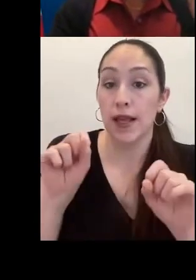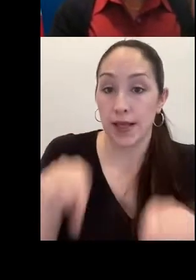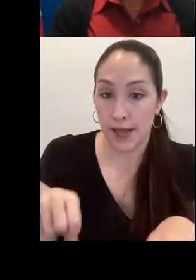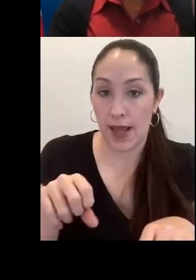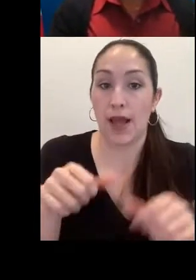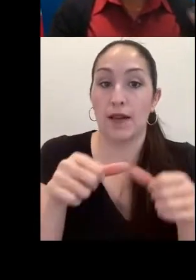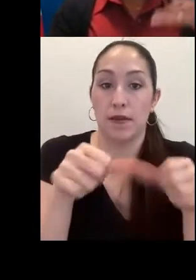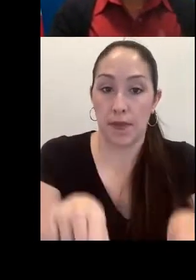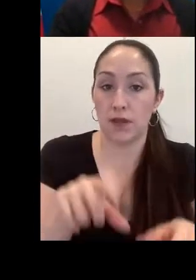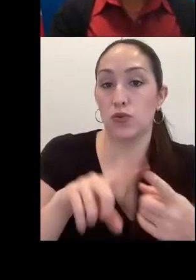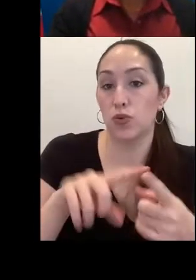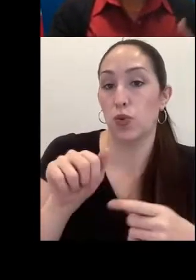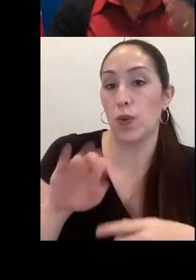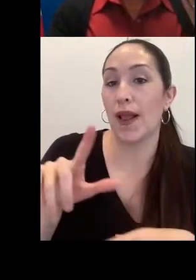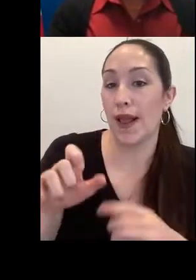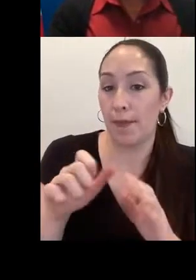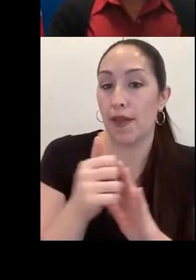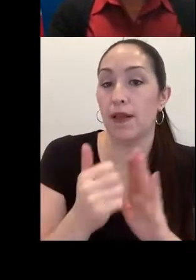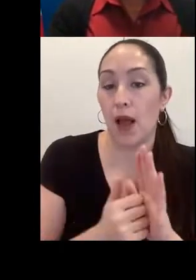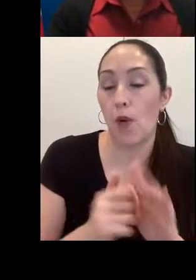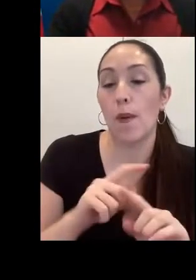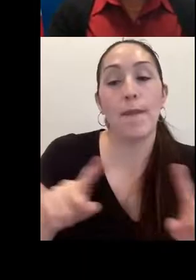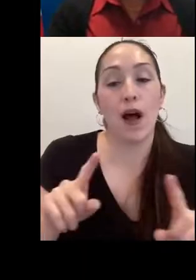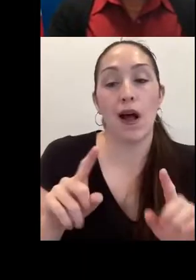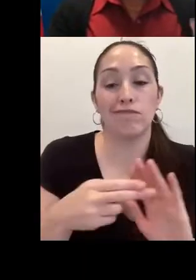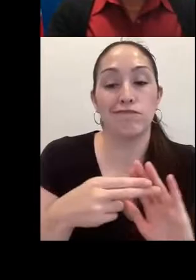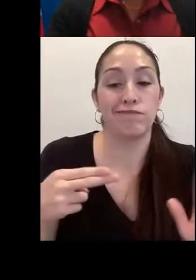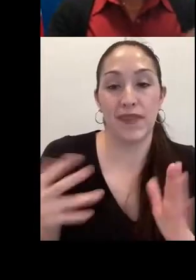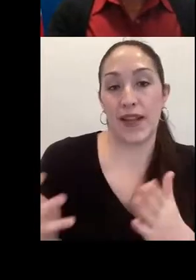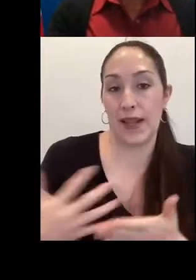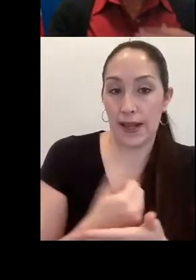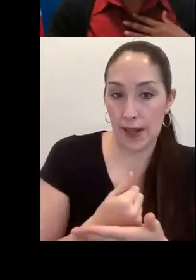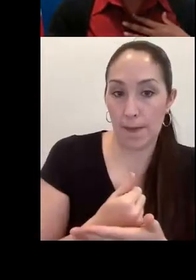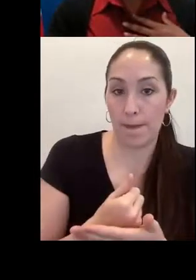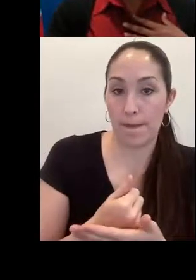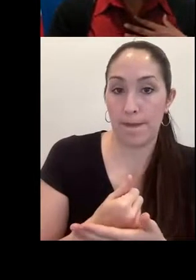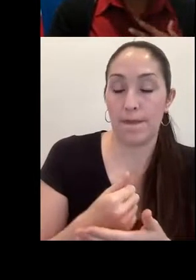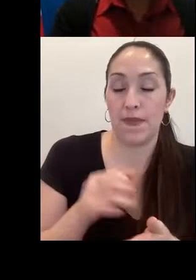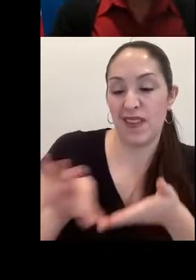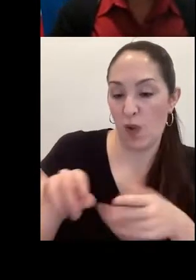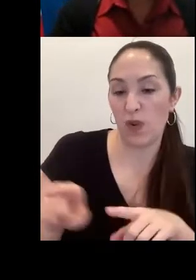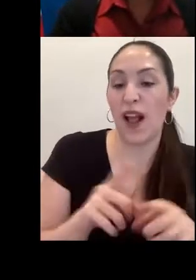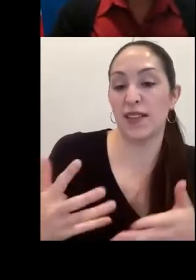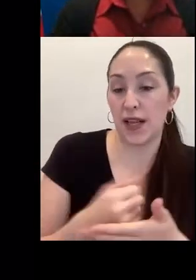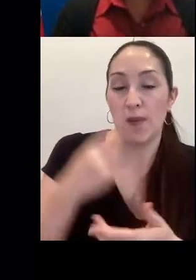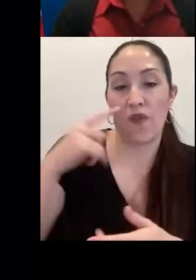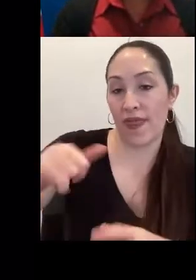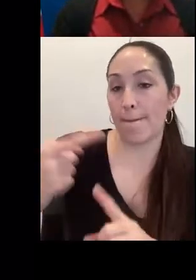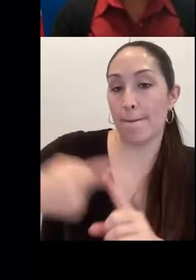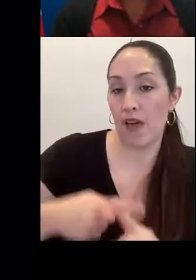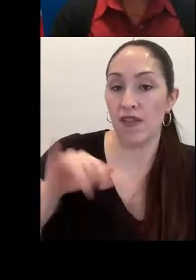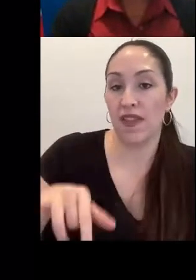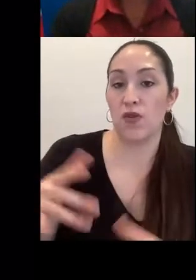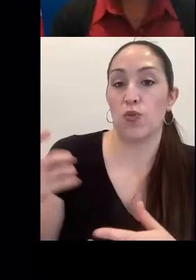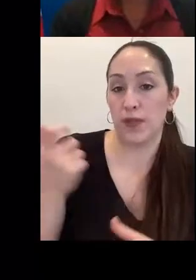recipient in the month received. Gift deposited directly into an ABLE account are not counted as